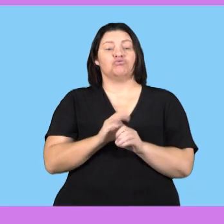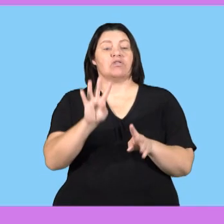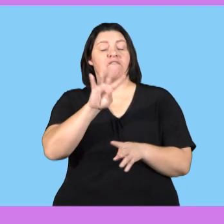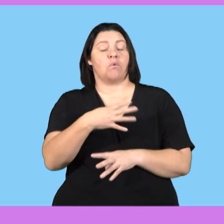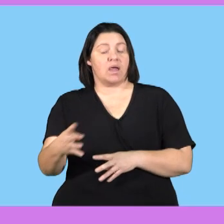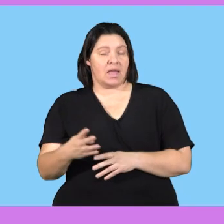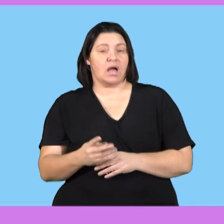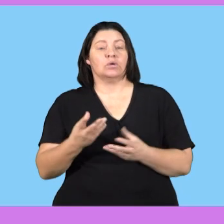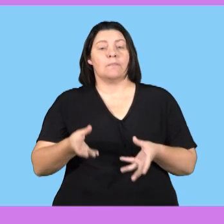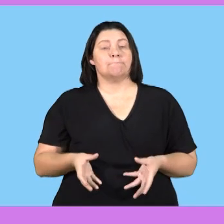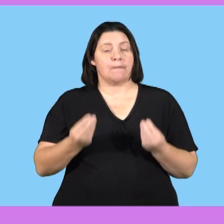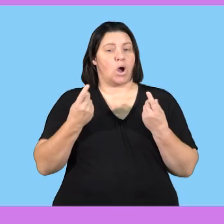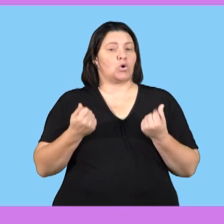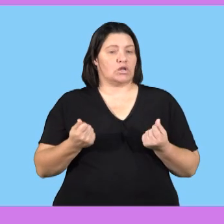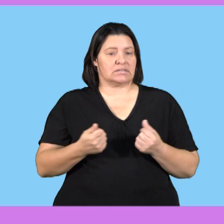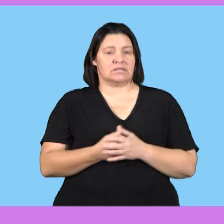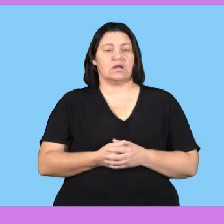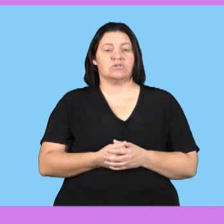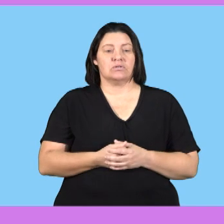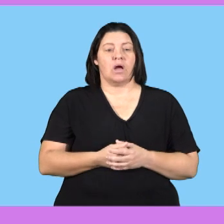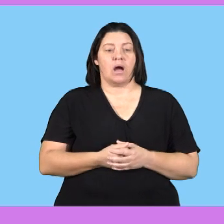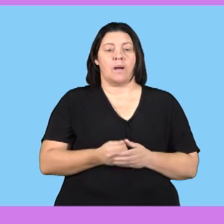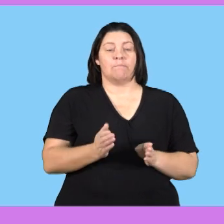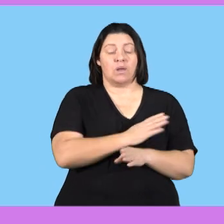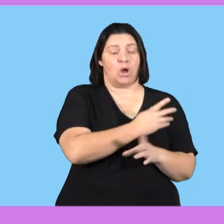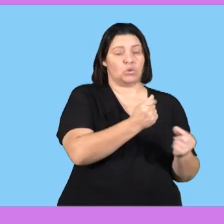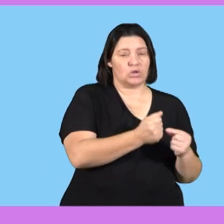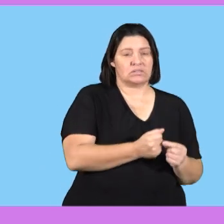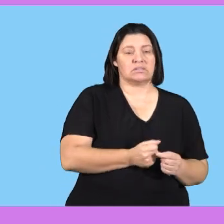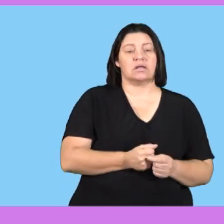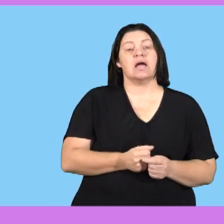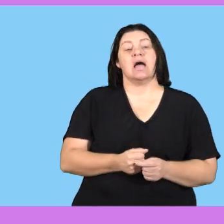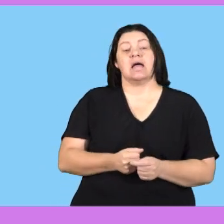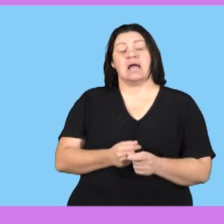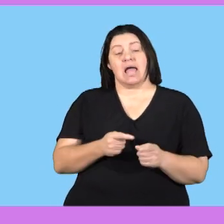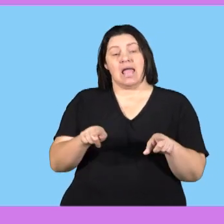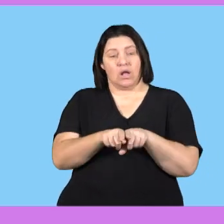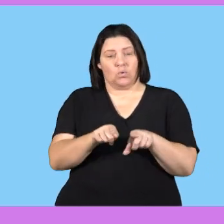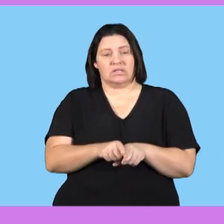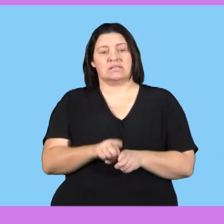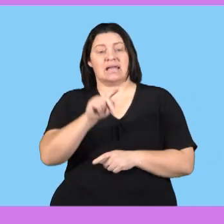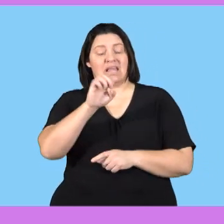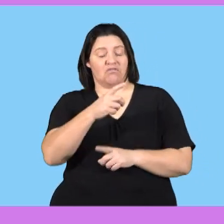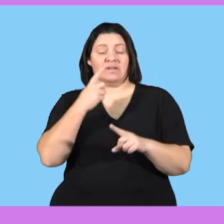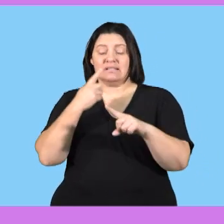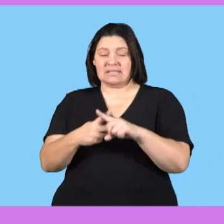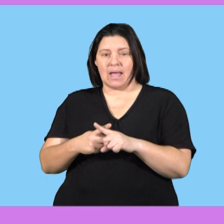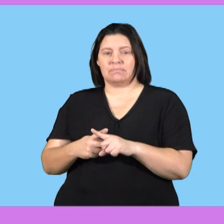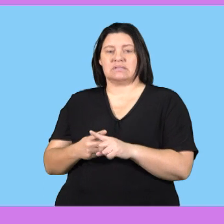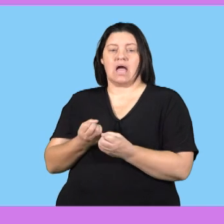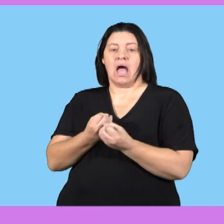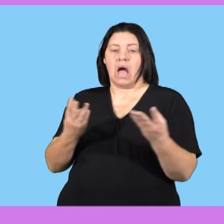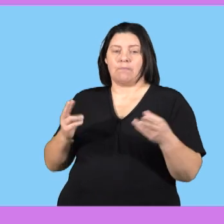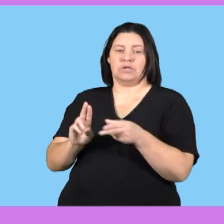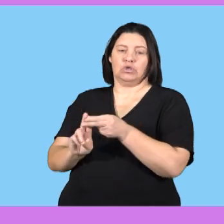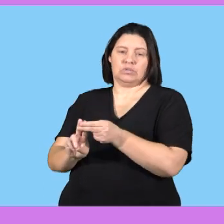general formula we use to get the prepaid cost, I take the tariff and I will multiply that by the total number of units, whether it's in